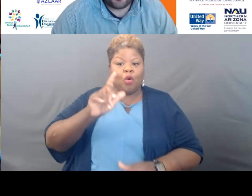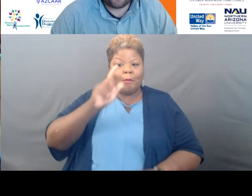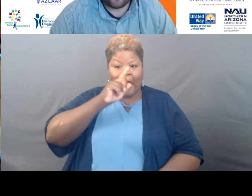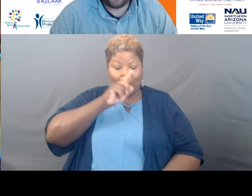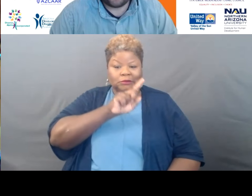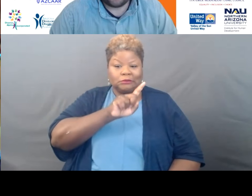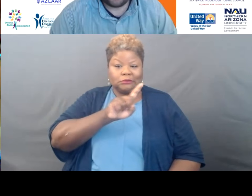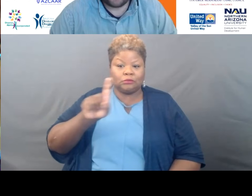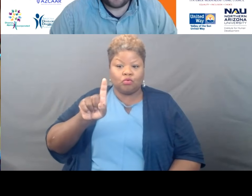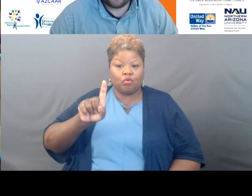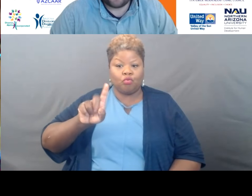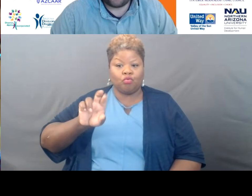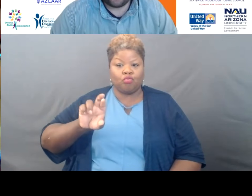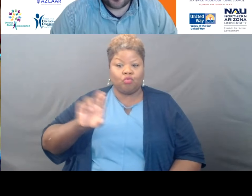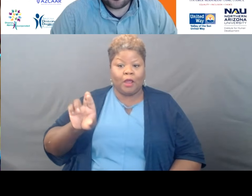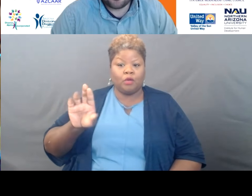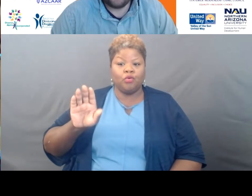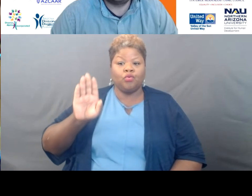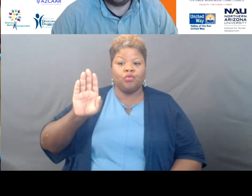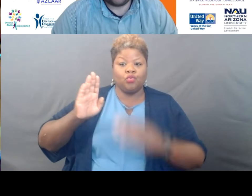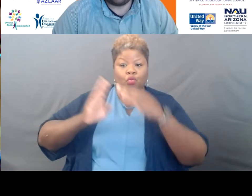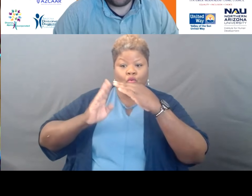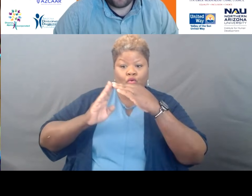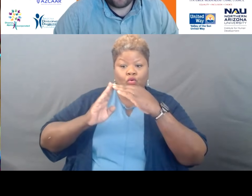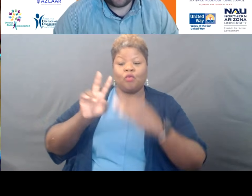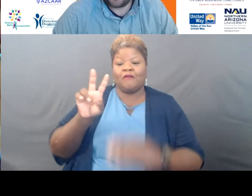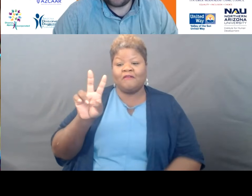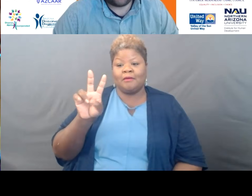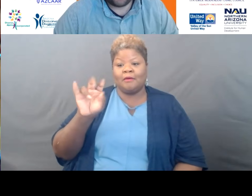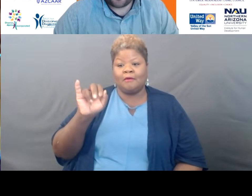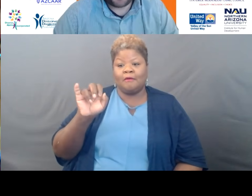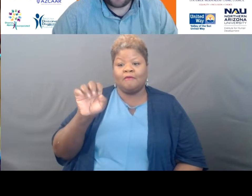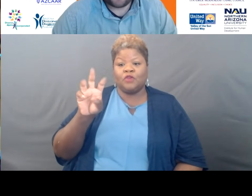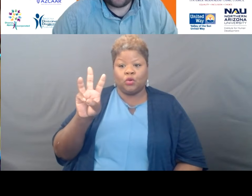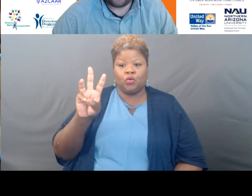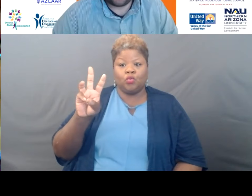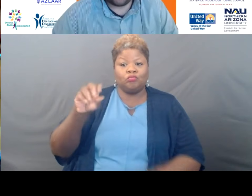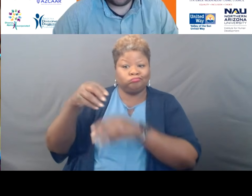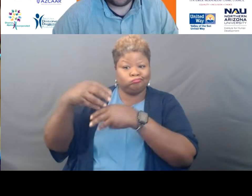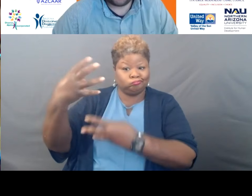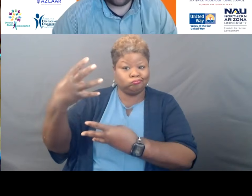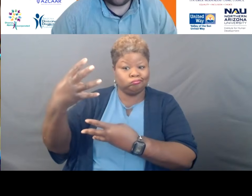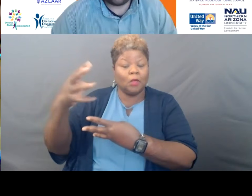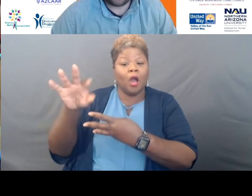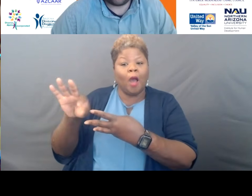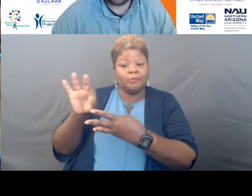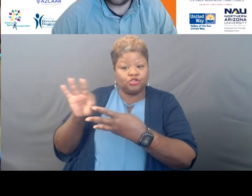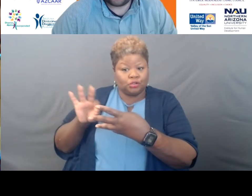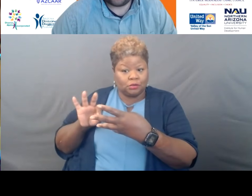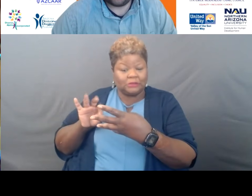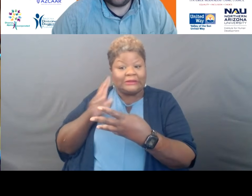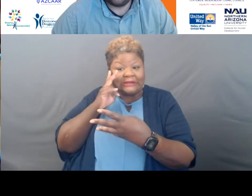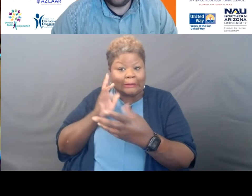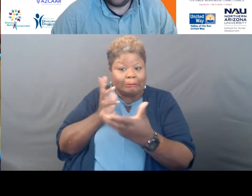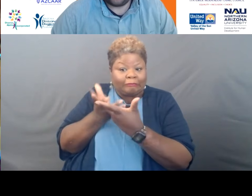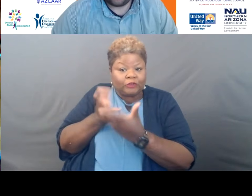top right-hand corner of the Zoom screen. There's a view button. If you click view, there's lots of view options. So I encourage you to click around and find what works for